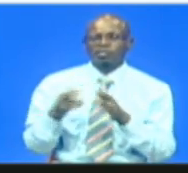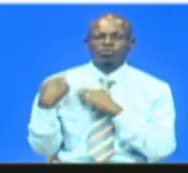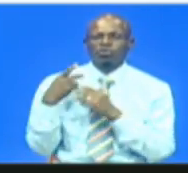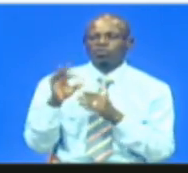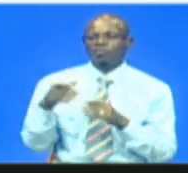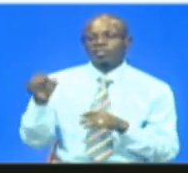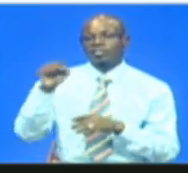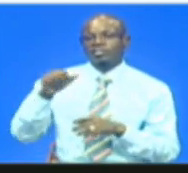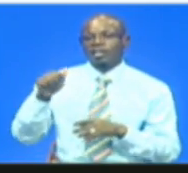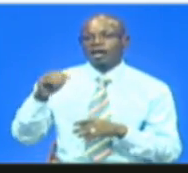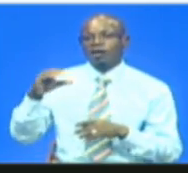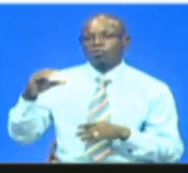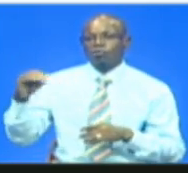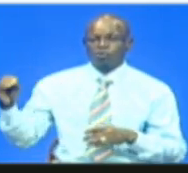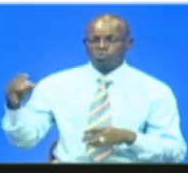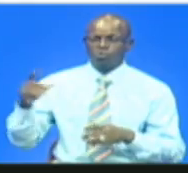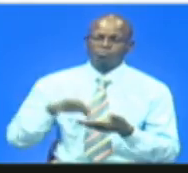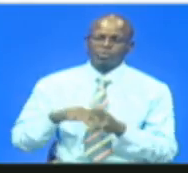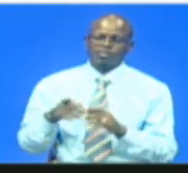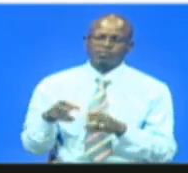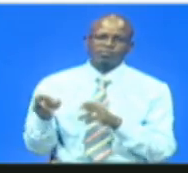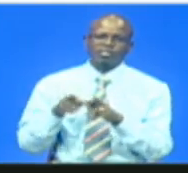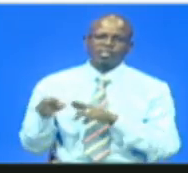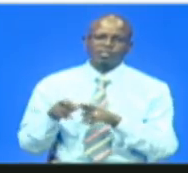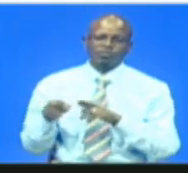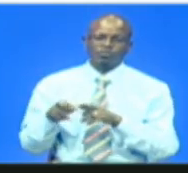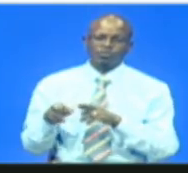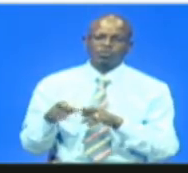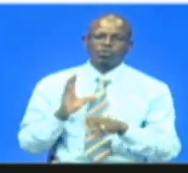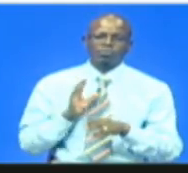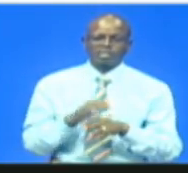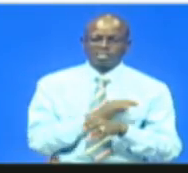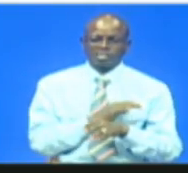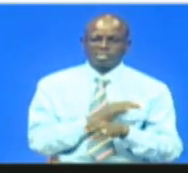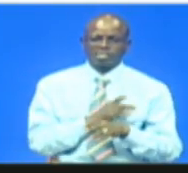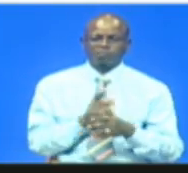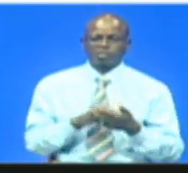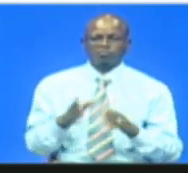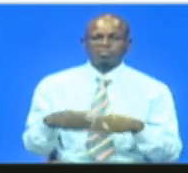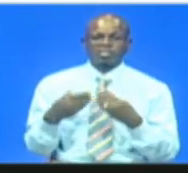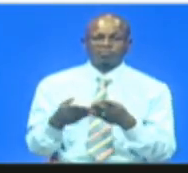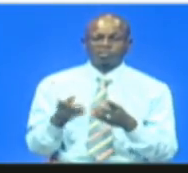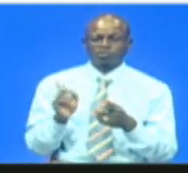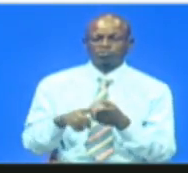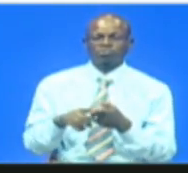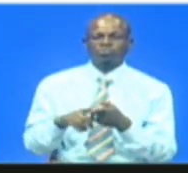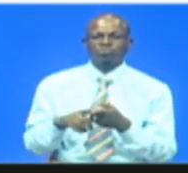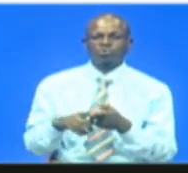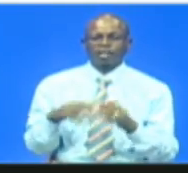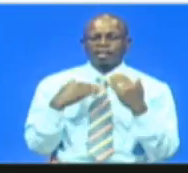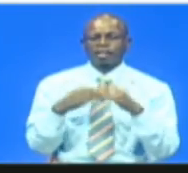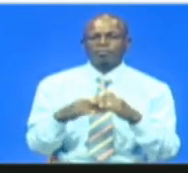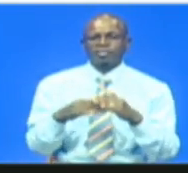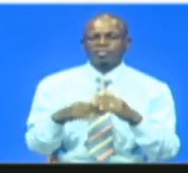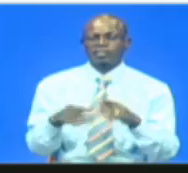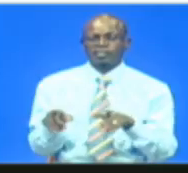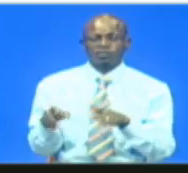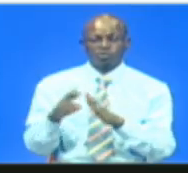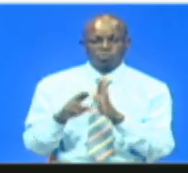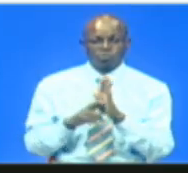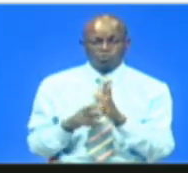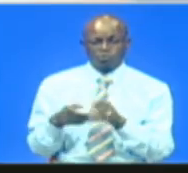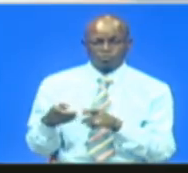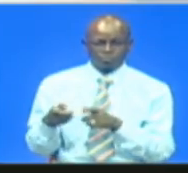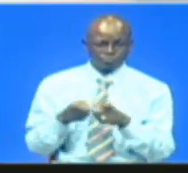SACCO Society's regulatory authority, SASRA, which has been limited to regulating and supervising